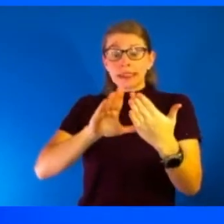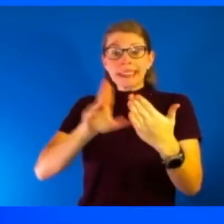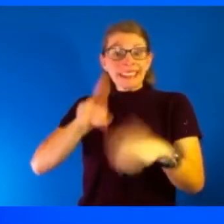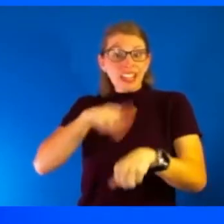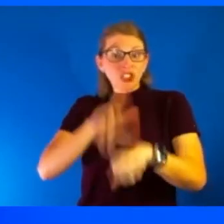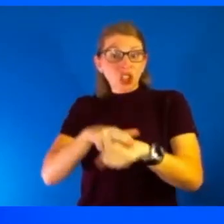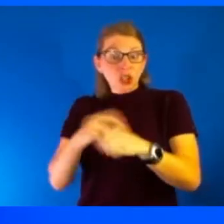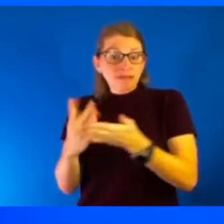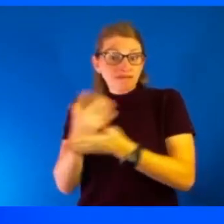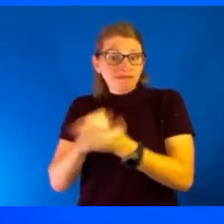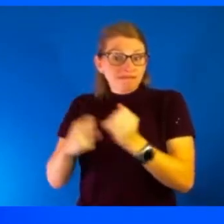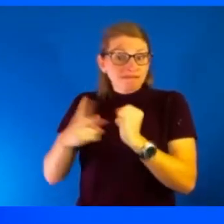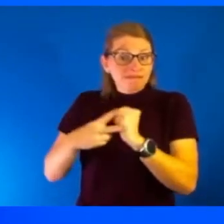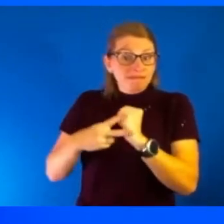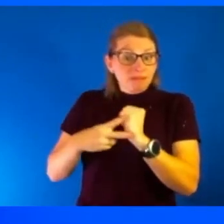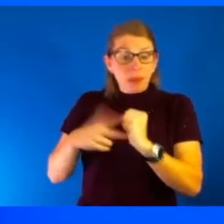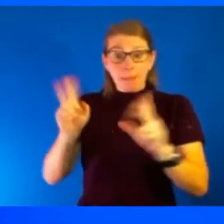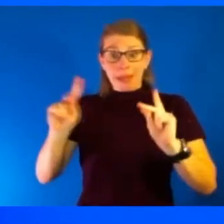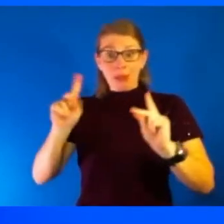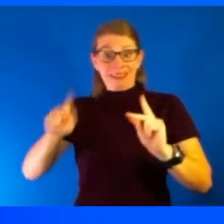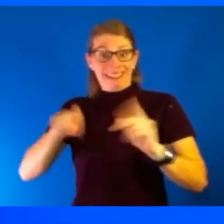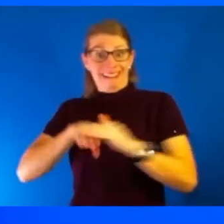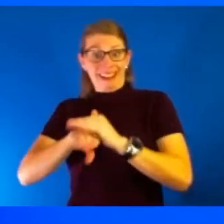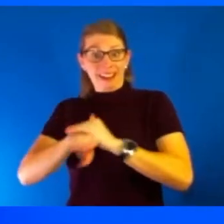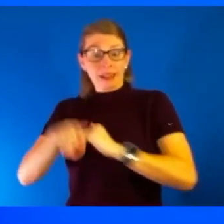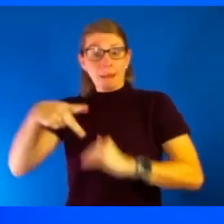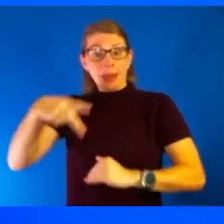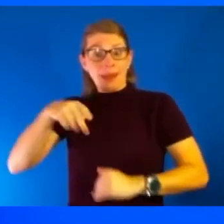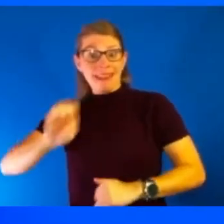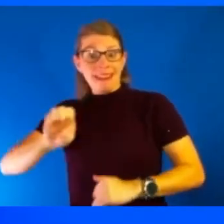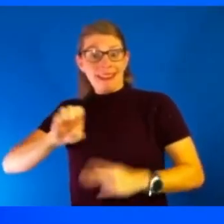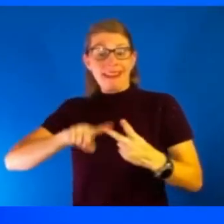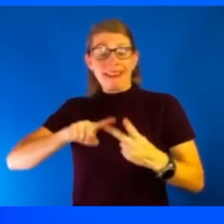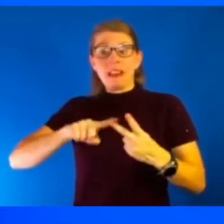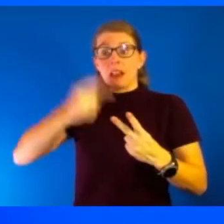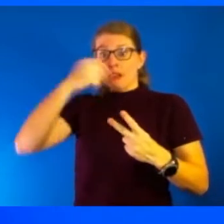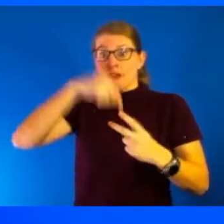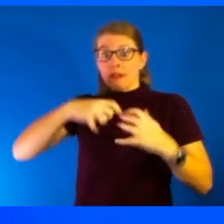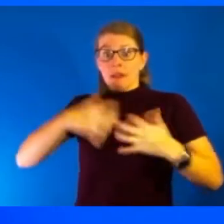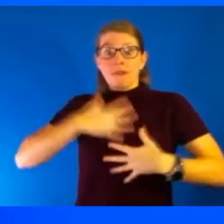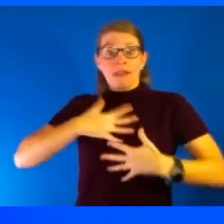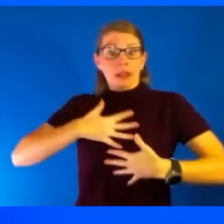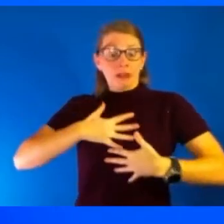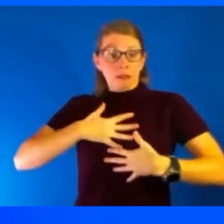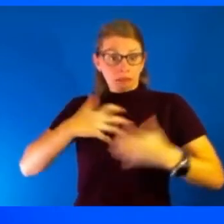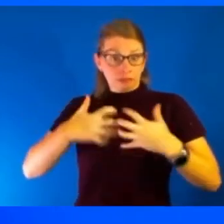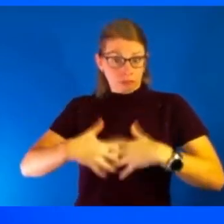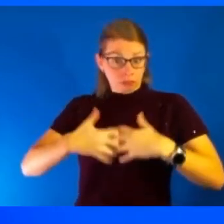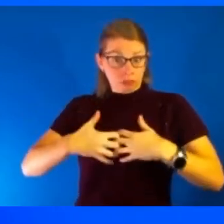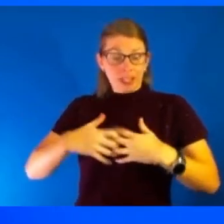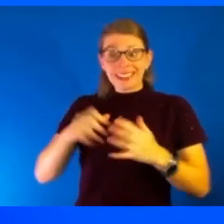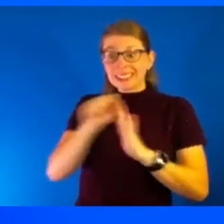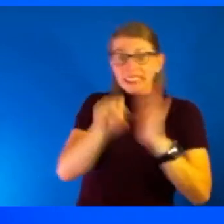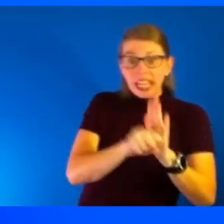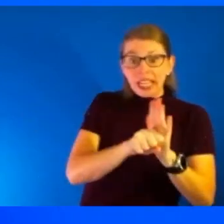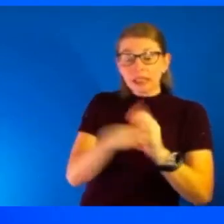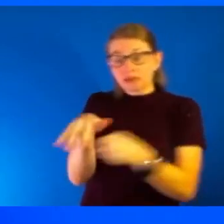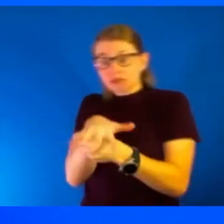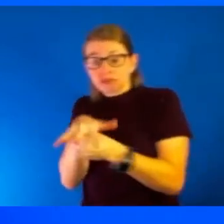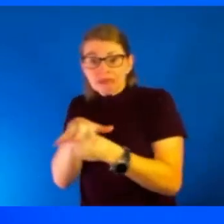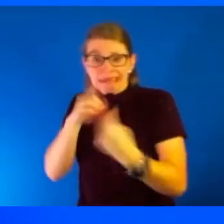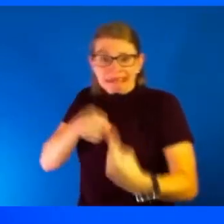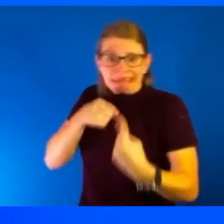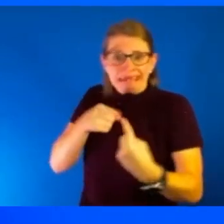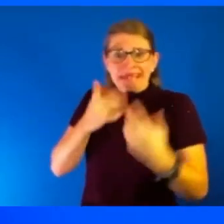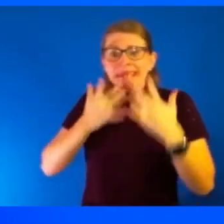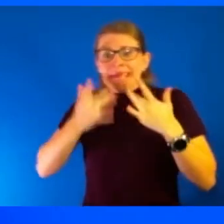pandemic, when people needed to access PPE and ventilators, you know, in states and localities were struggling with the medical supply chain